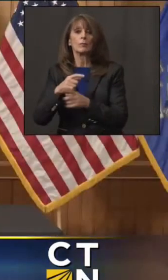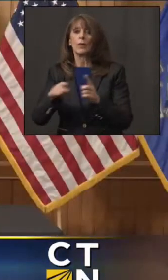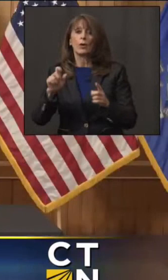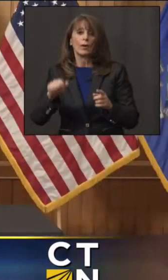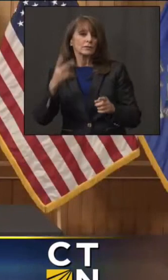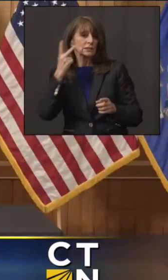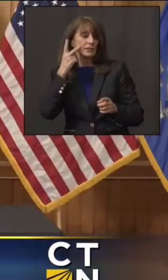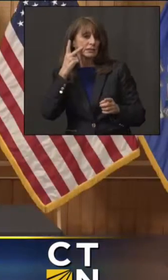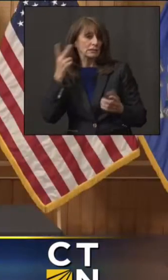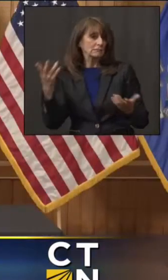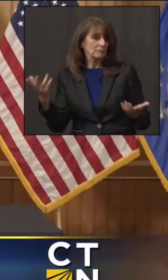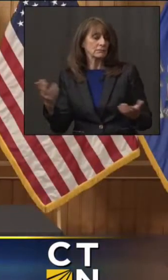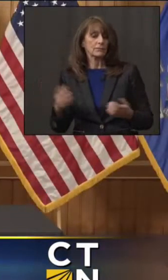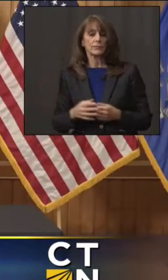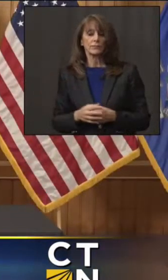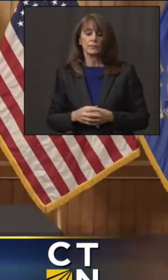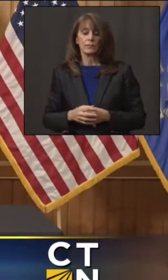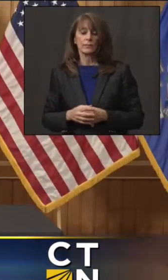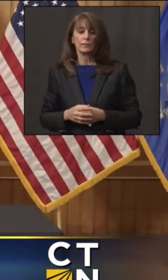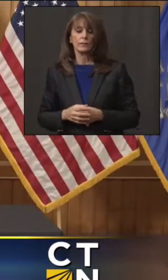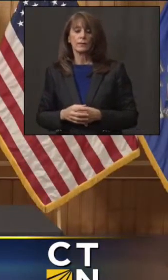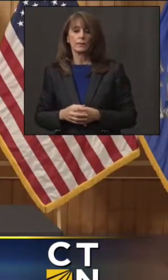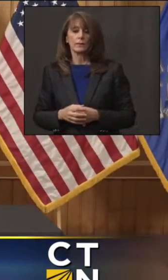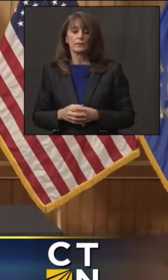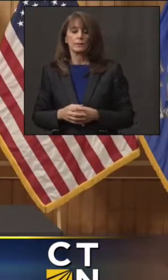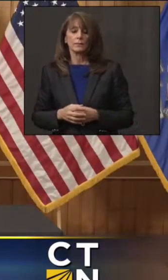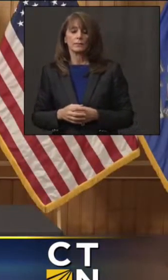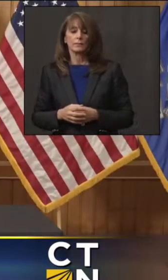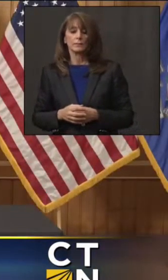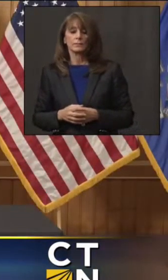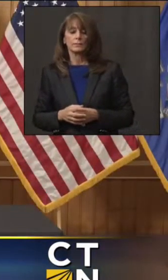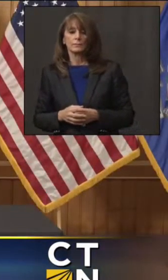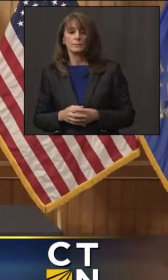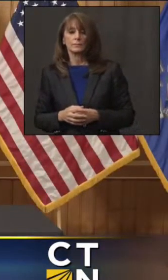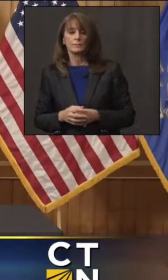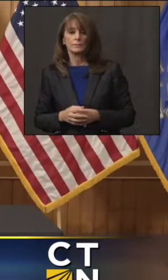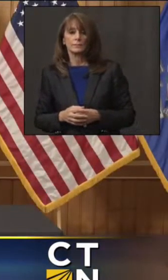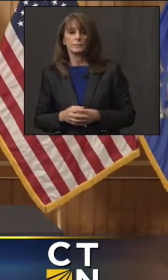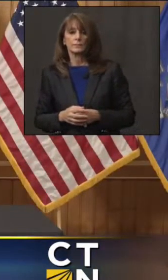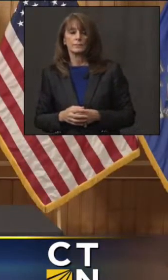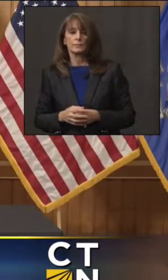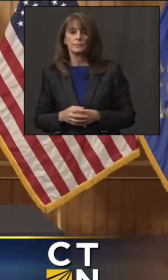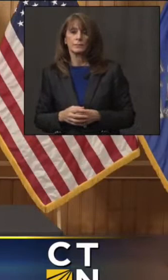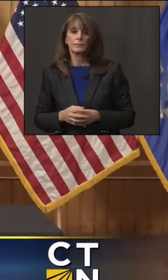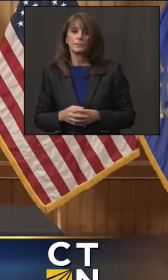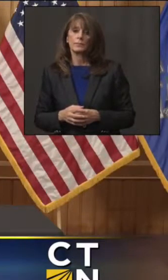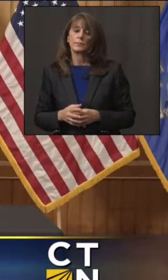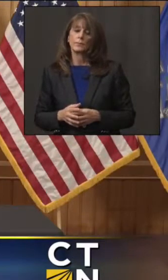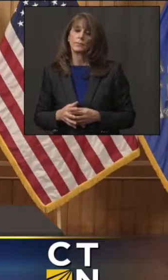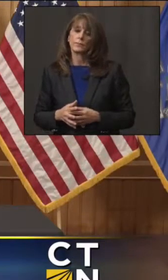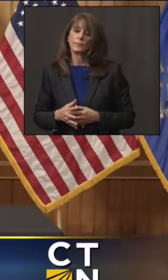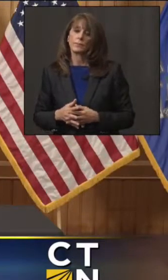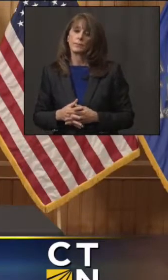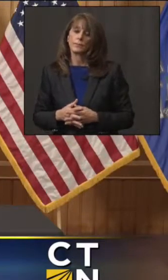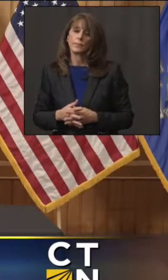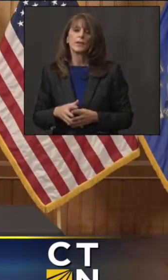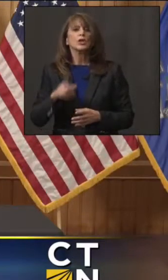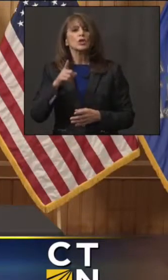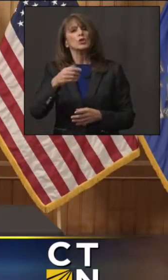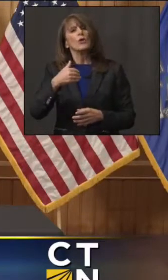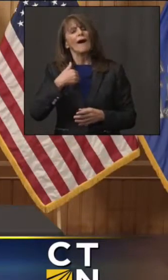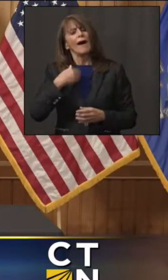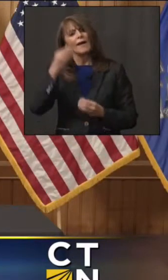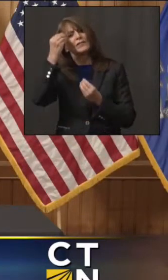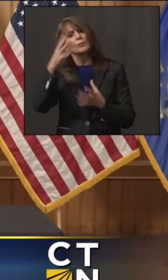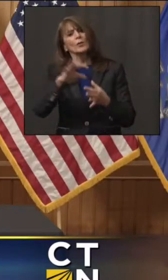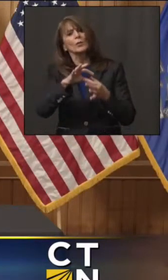And just the last question, do you have any data on hospital staffing now, and if are shortages, and